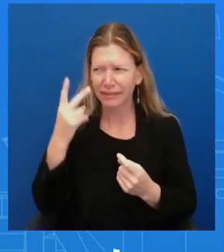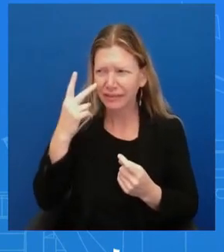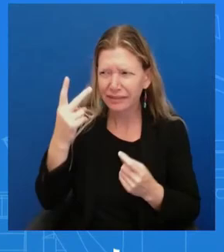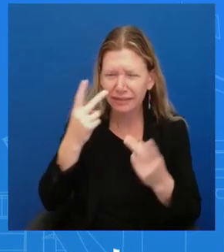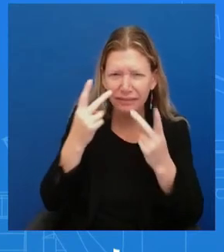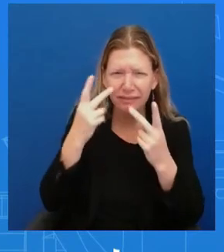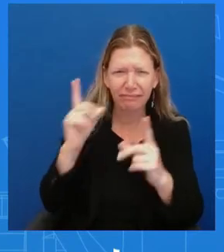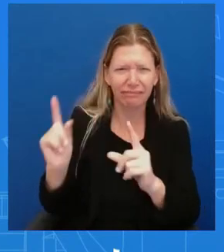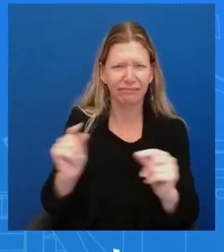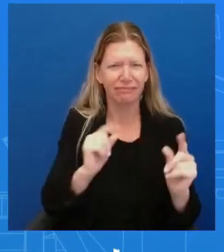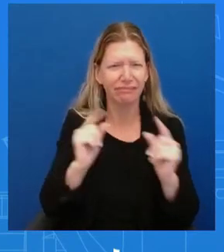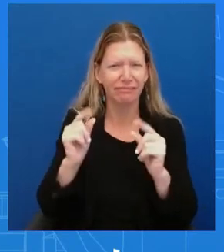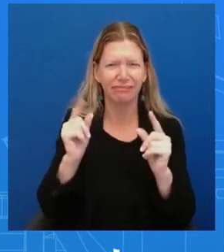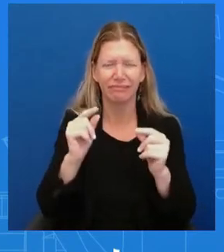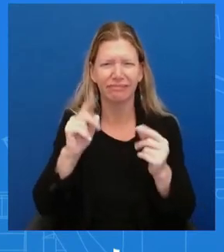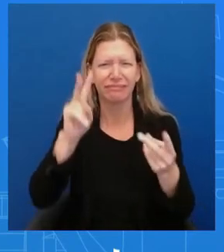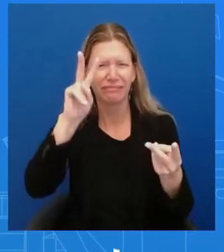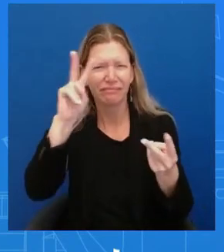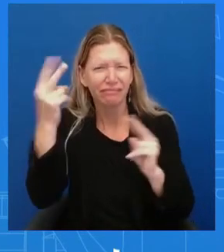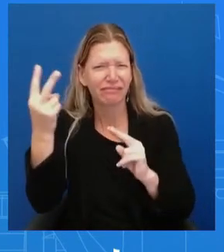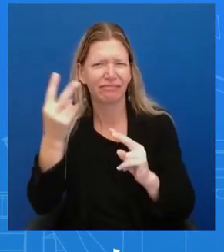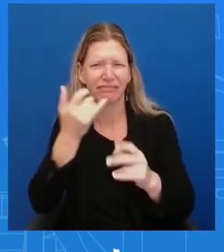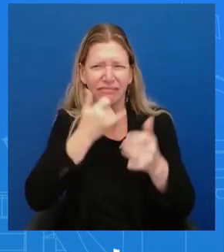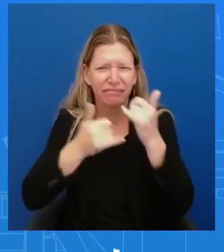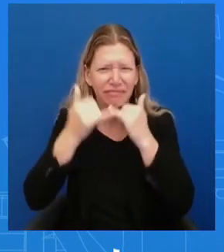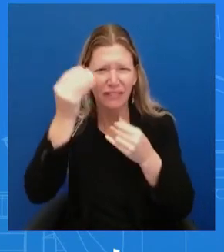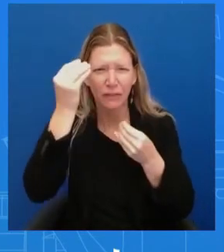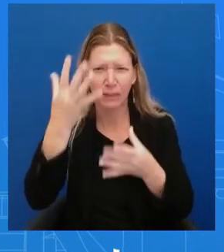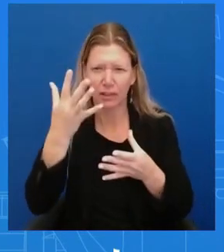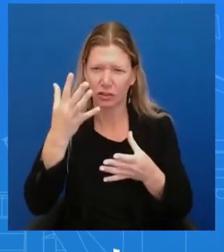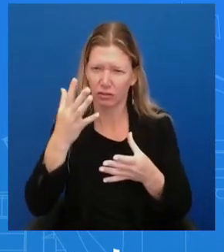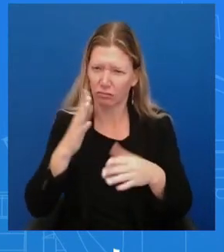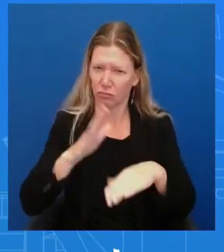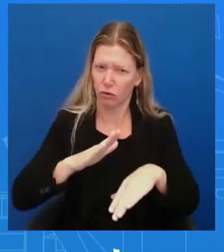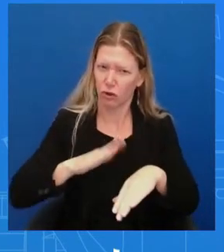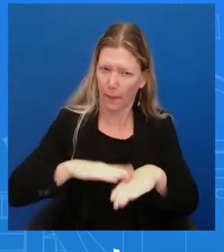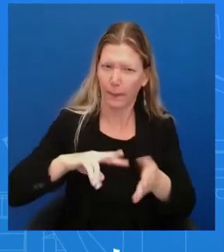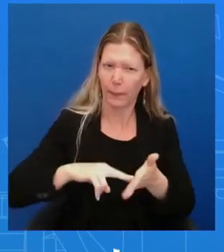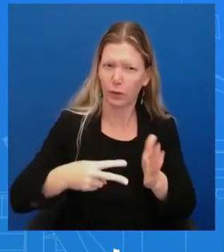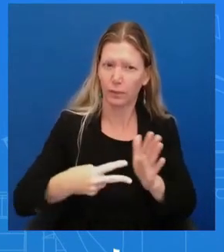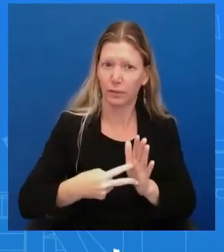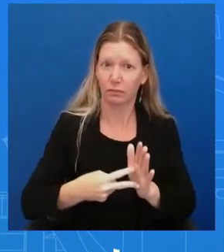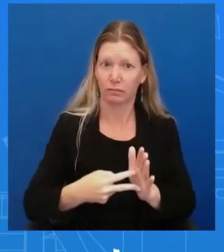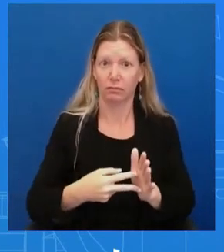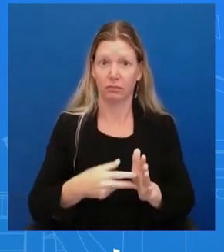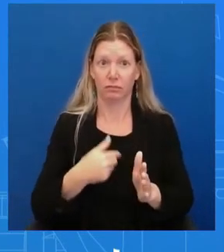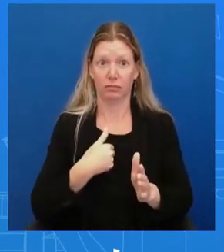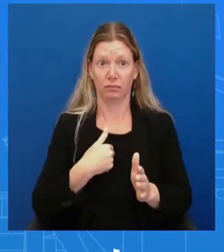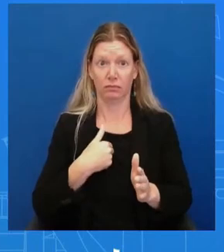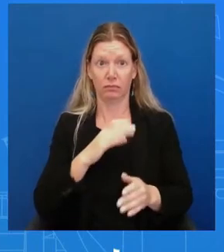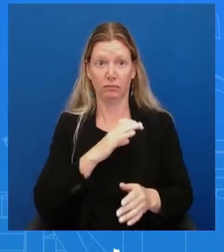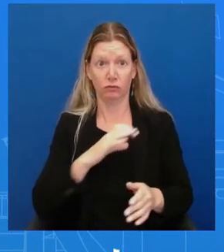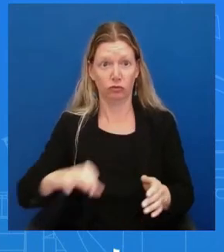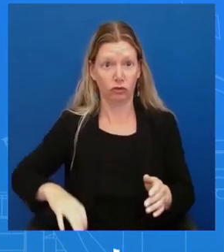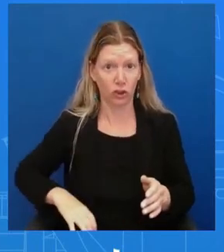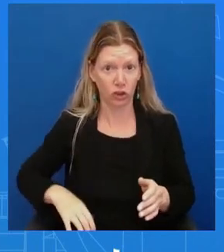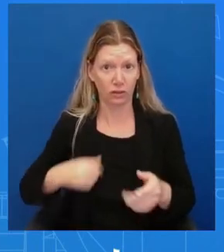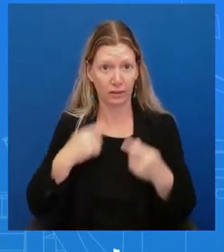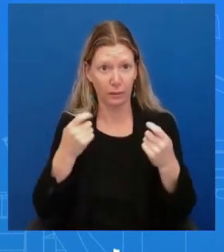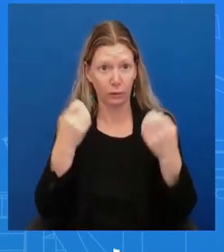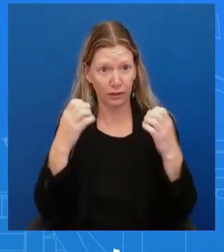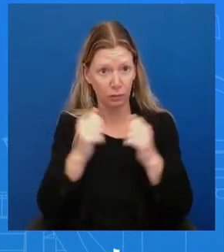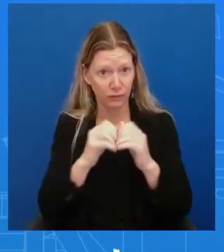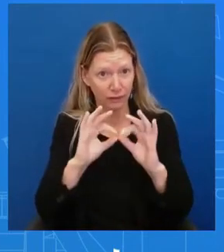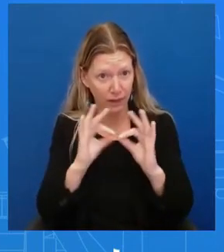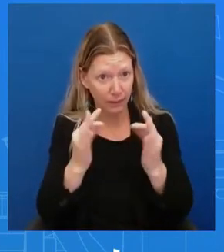purpose. And as a Christian who celebrates Easter with family, President Biden stands for bringing people